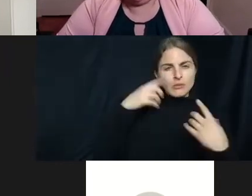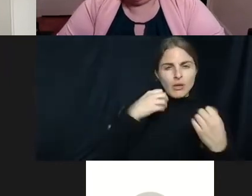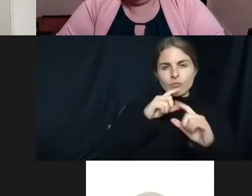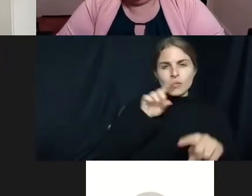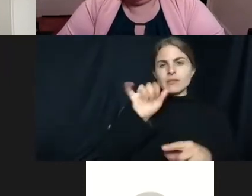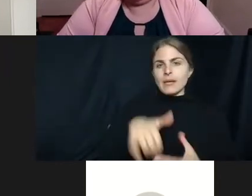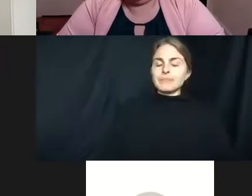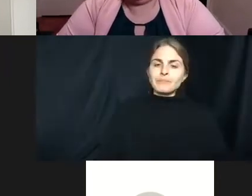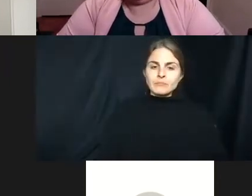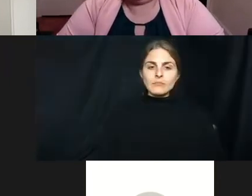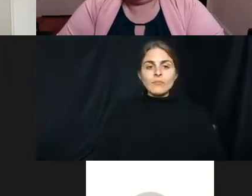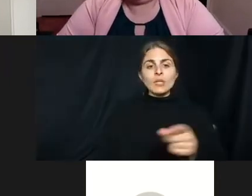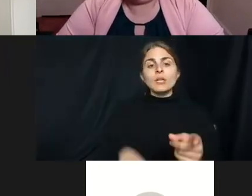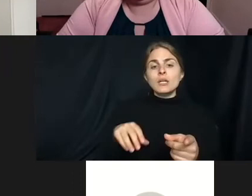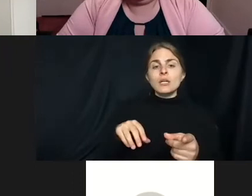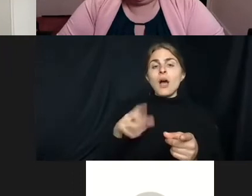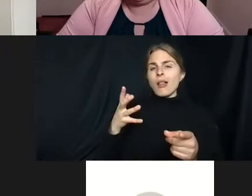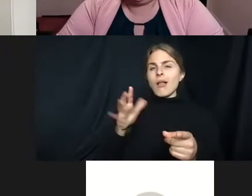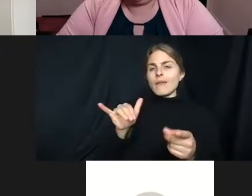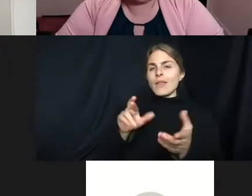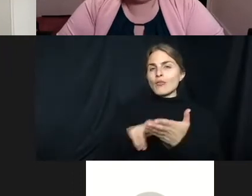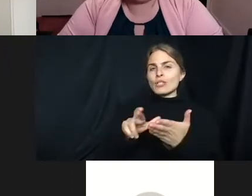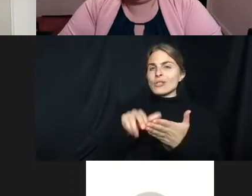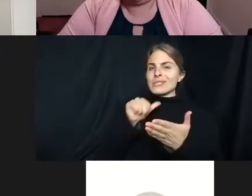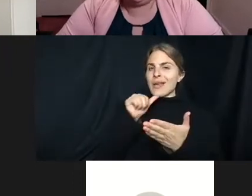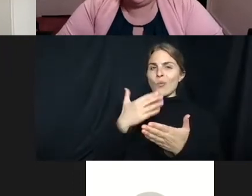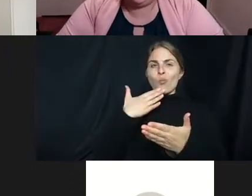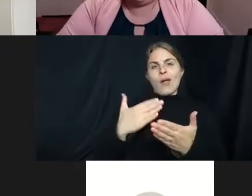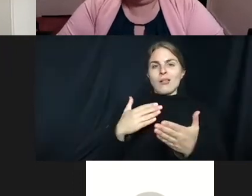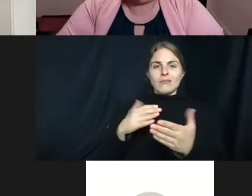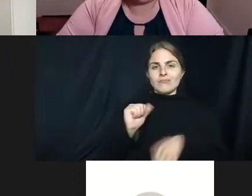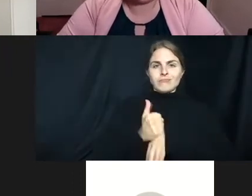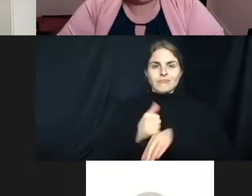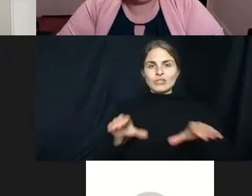A lot of that research is also not particularly well done.